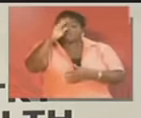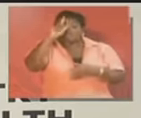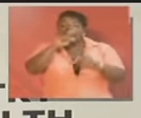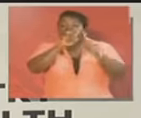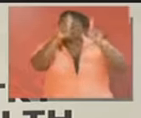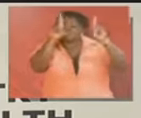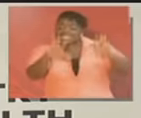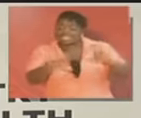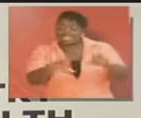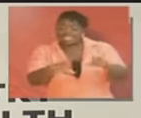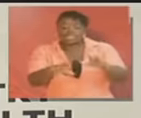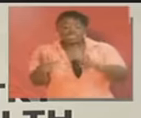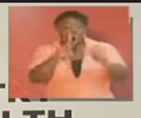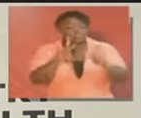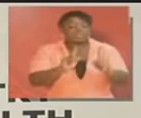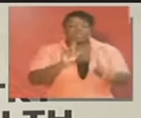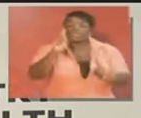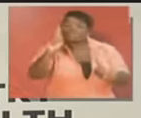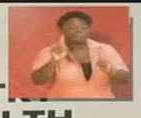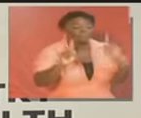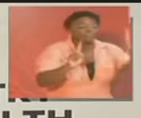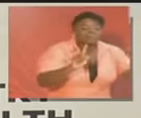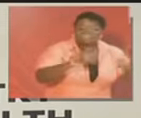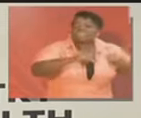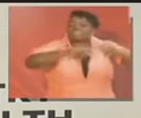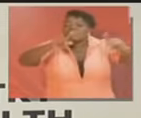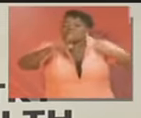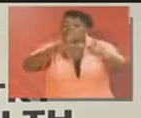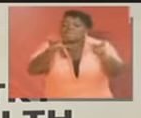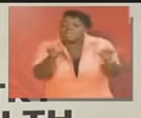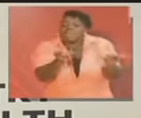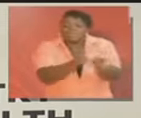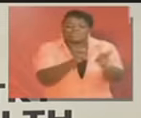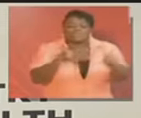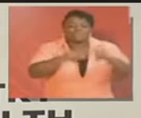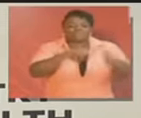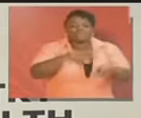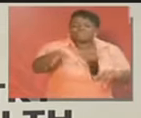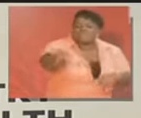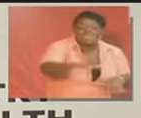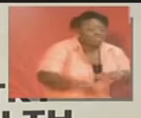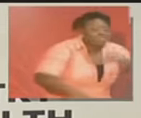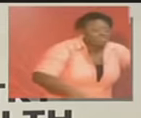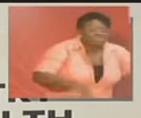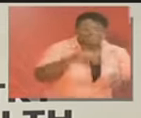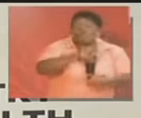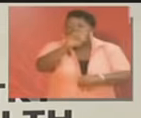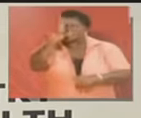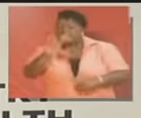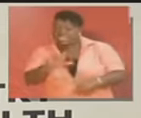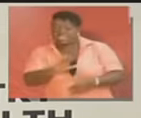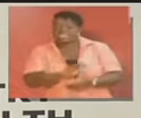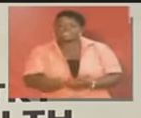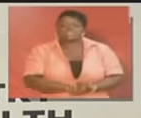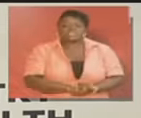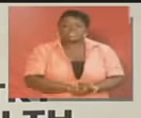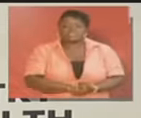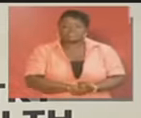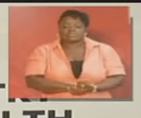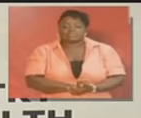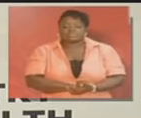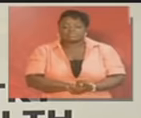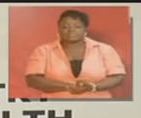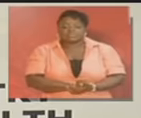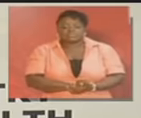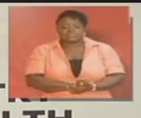and follow the existing guidelines that we have put in place to